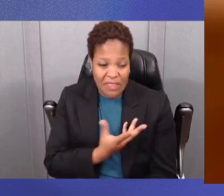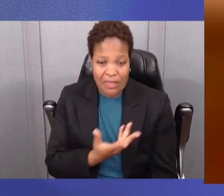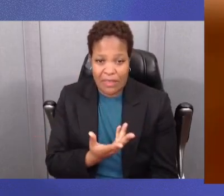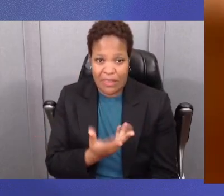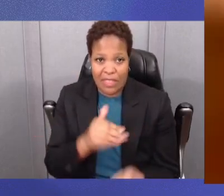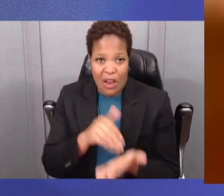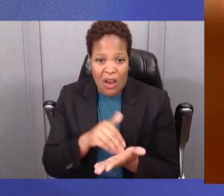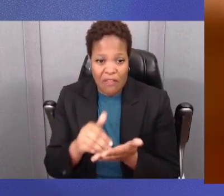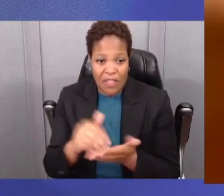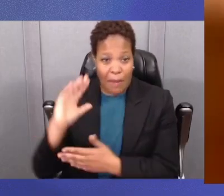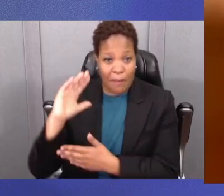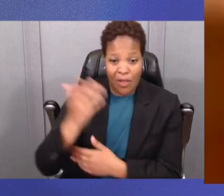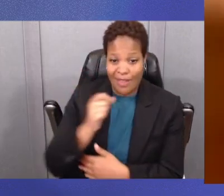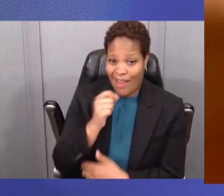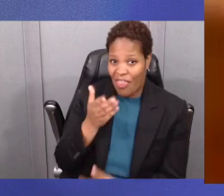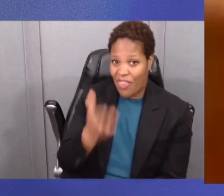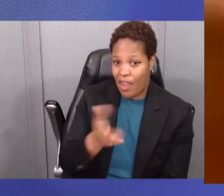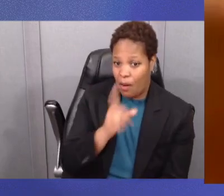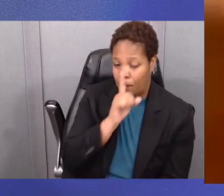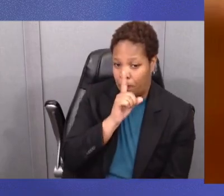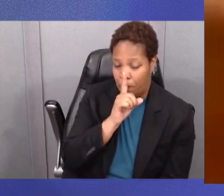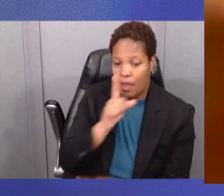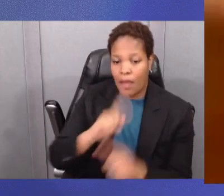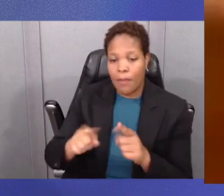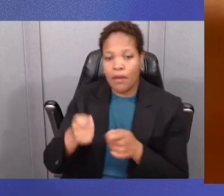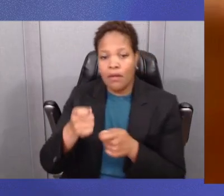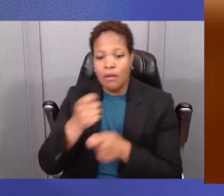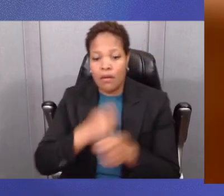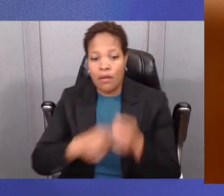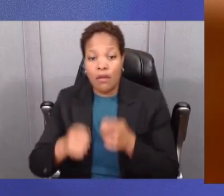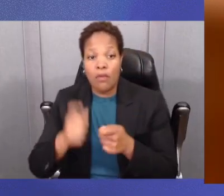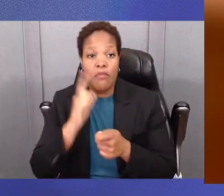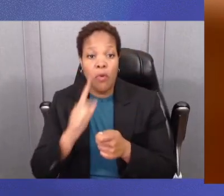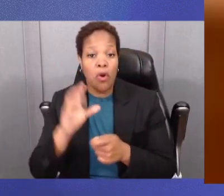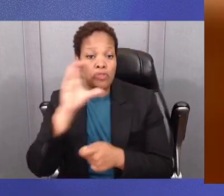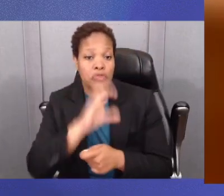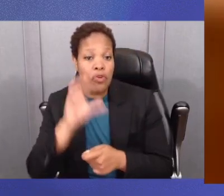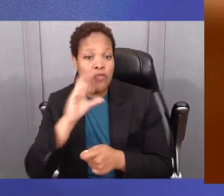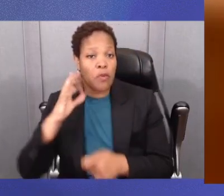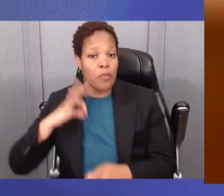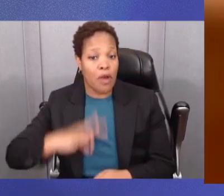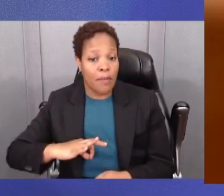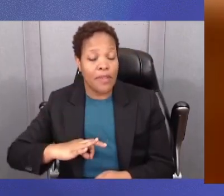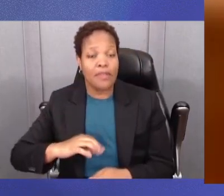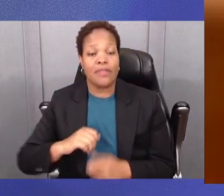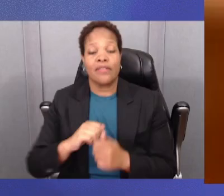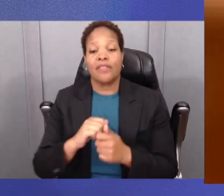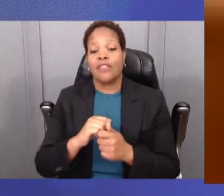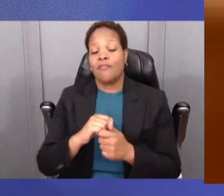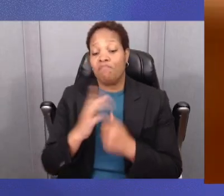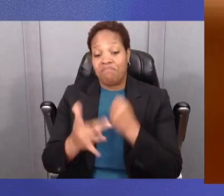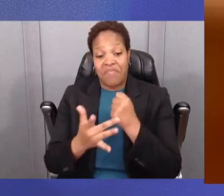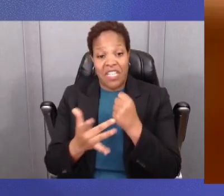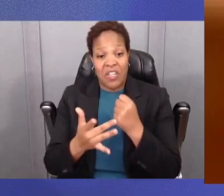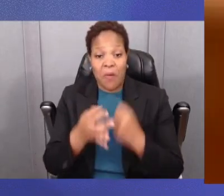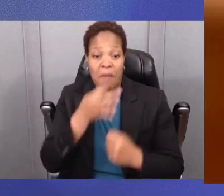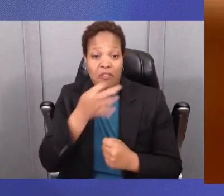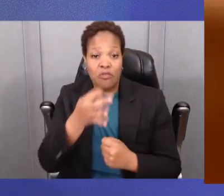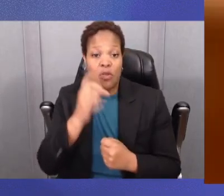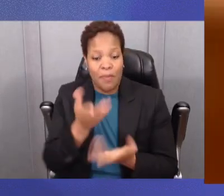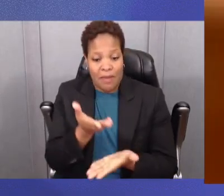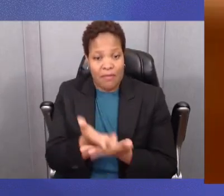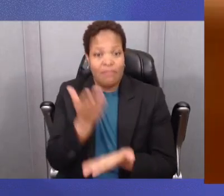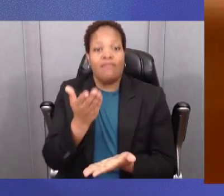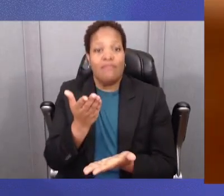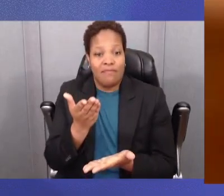apparently missing, but substituted for the search for profit. Technical mastery, it would be reflected in reliable